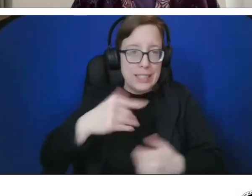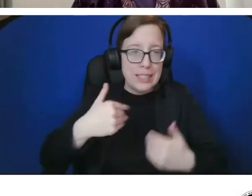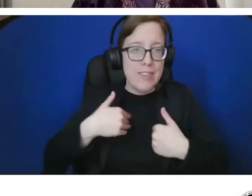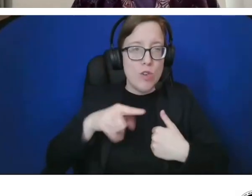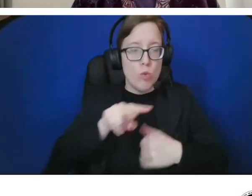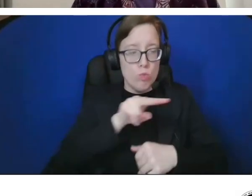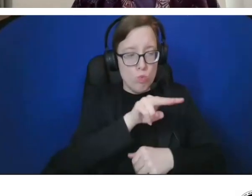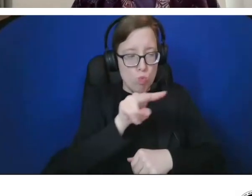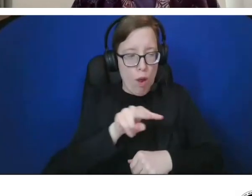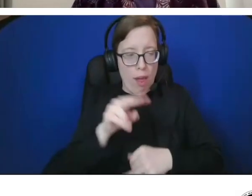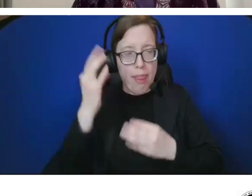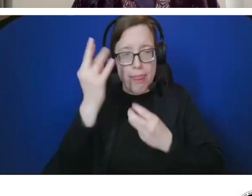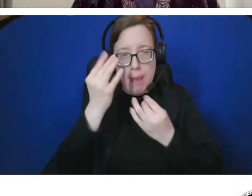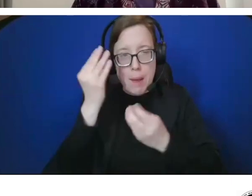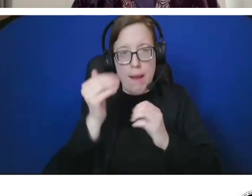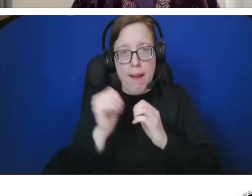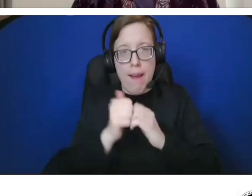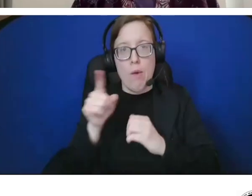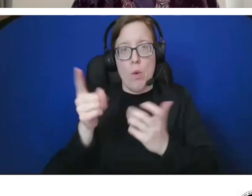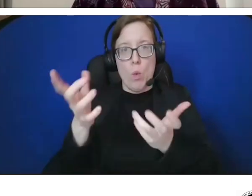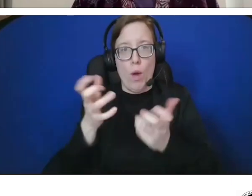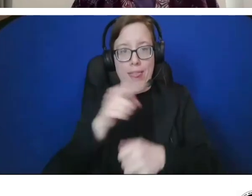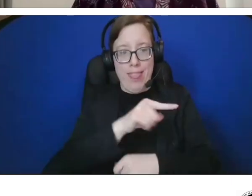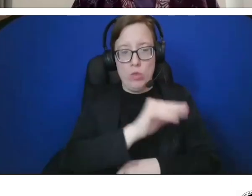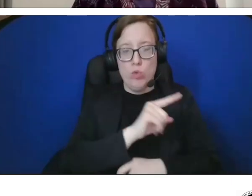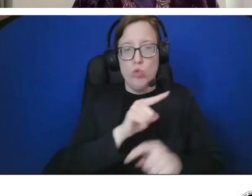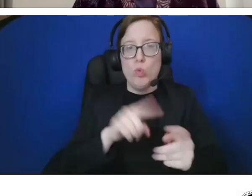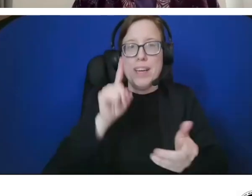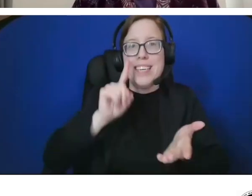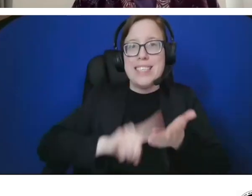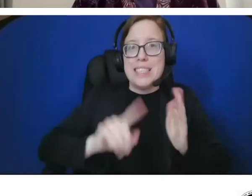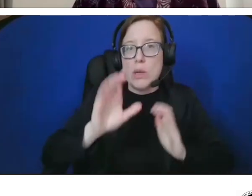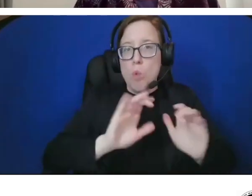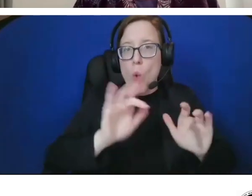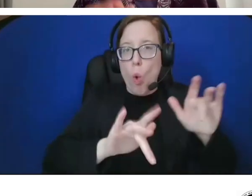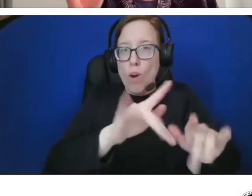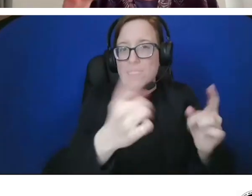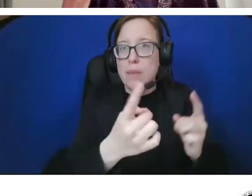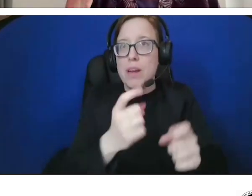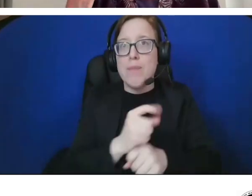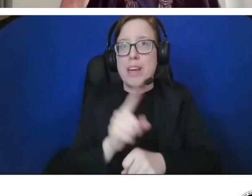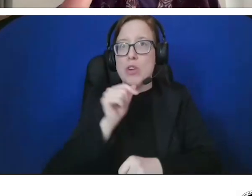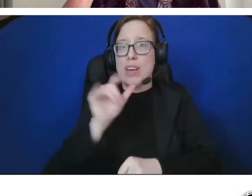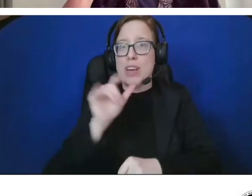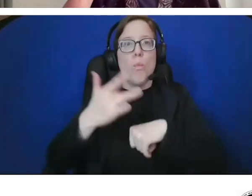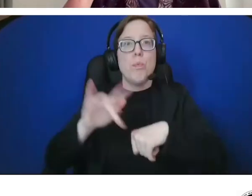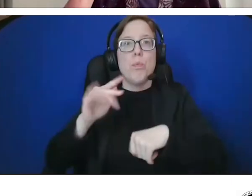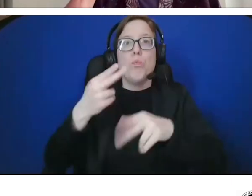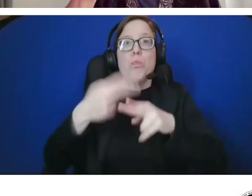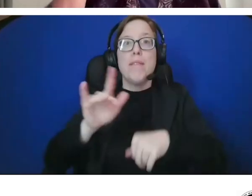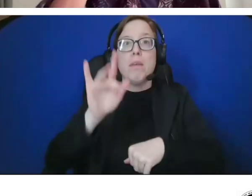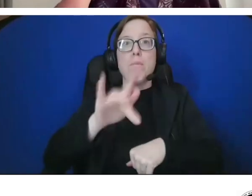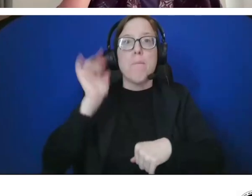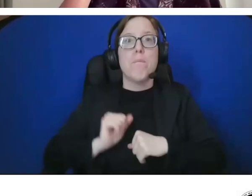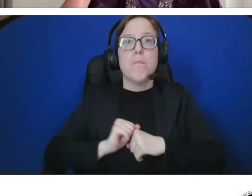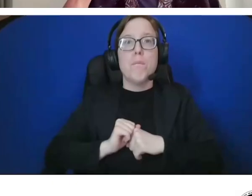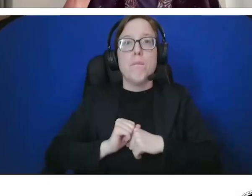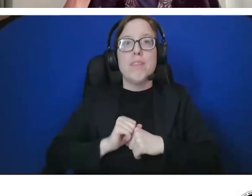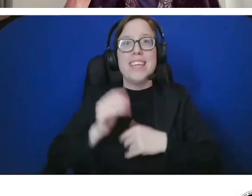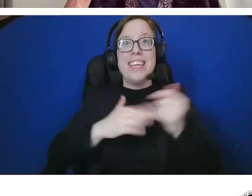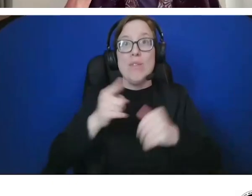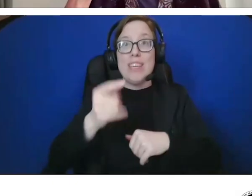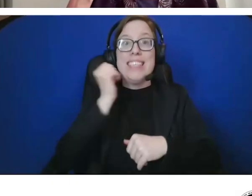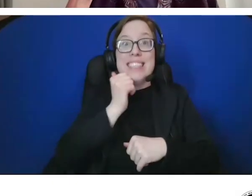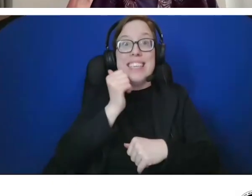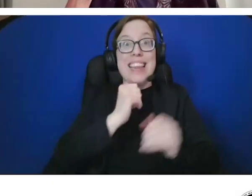can watch to think about how you want the child to explore something, but make sure it's not this brief touch.